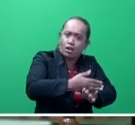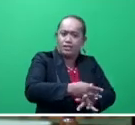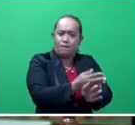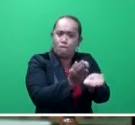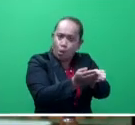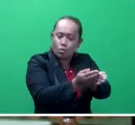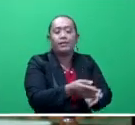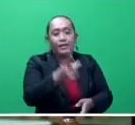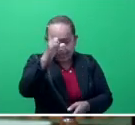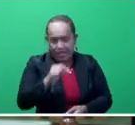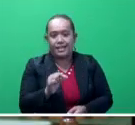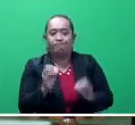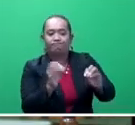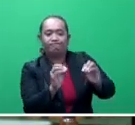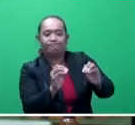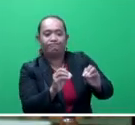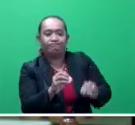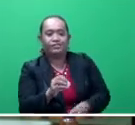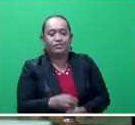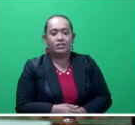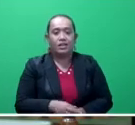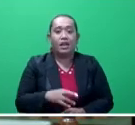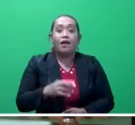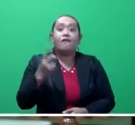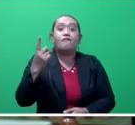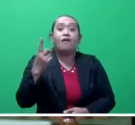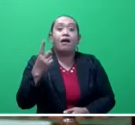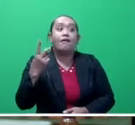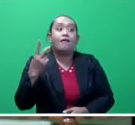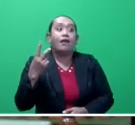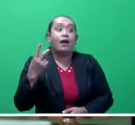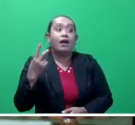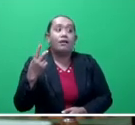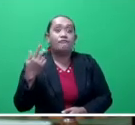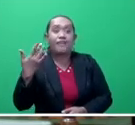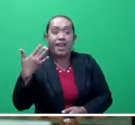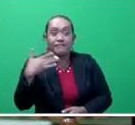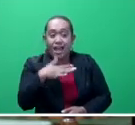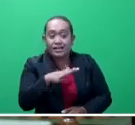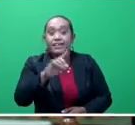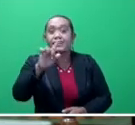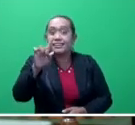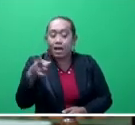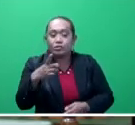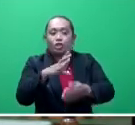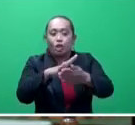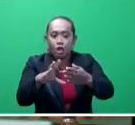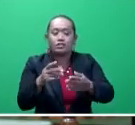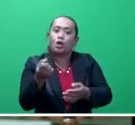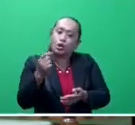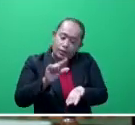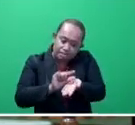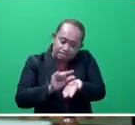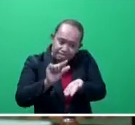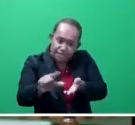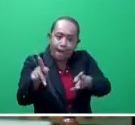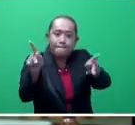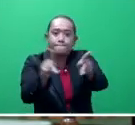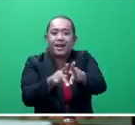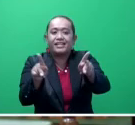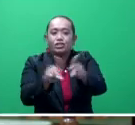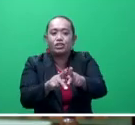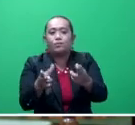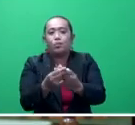of $500,000 or $500,000 has been allocated as a 50% partnership contribution for